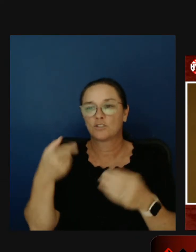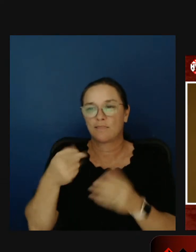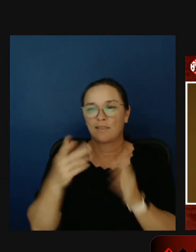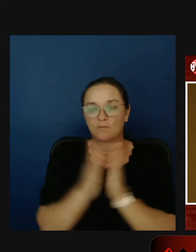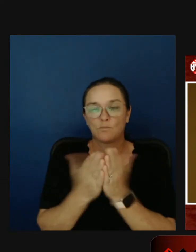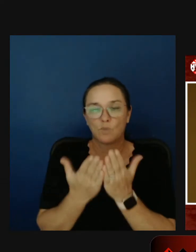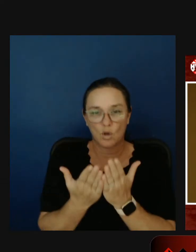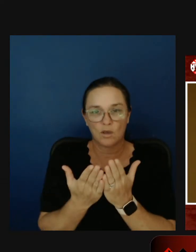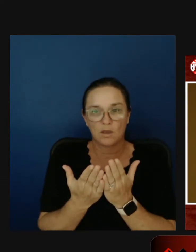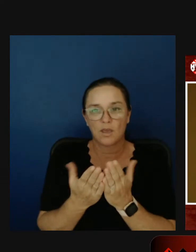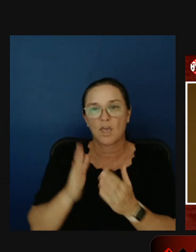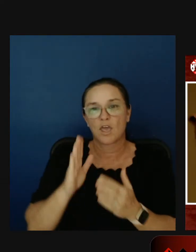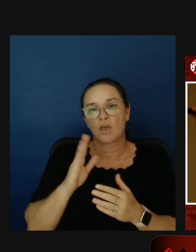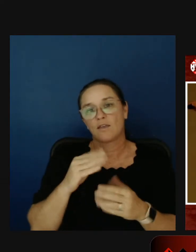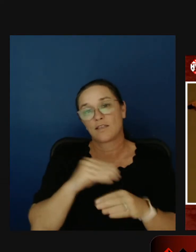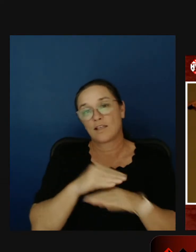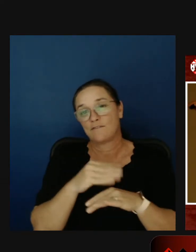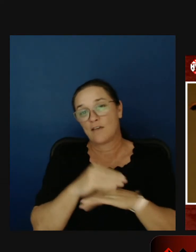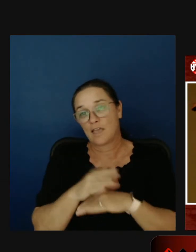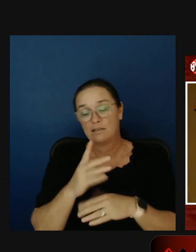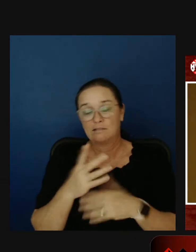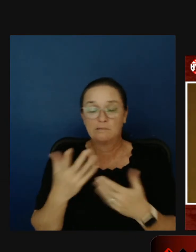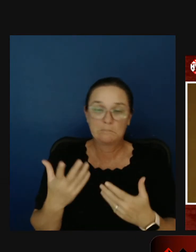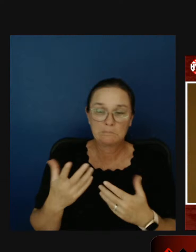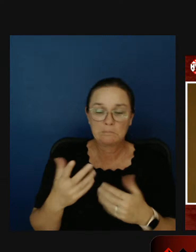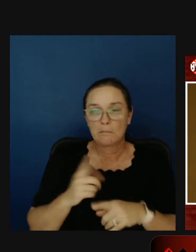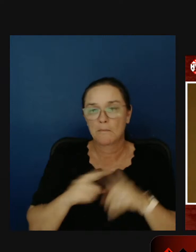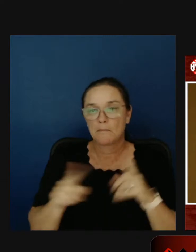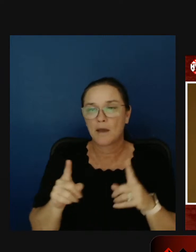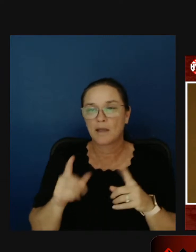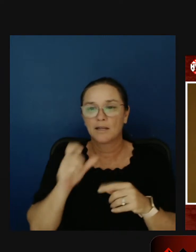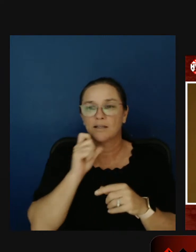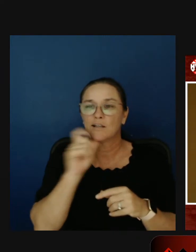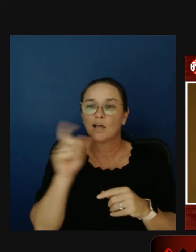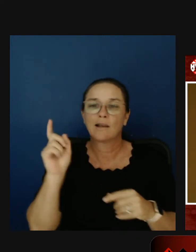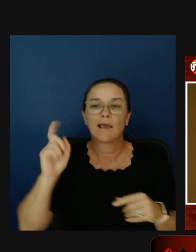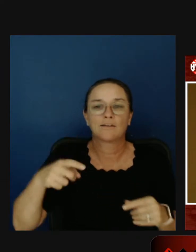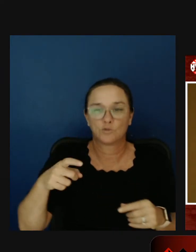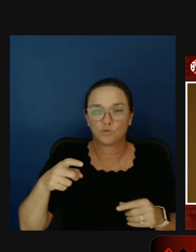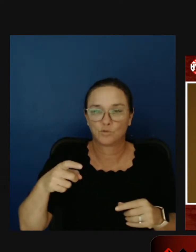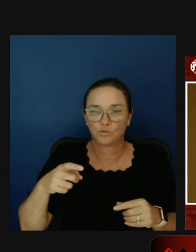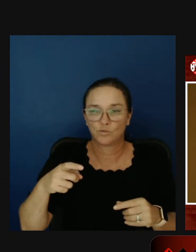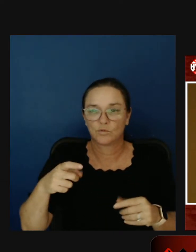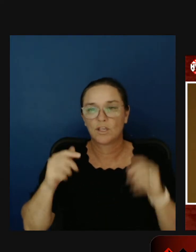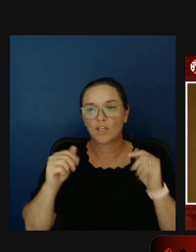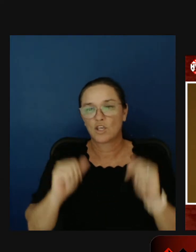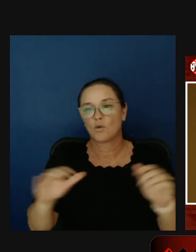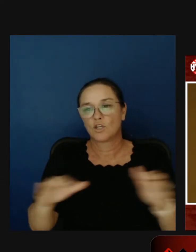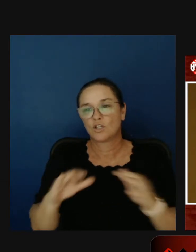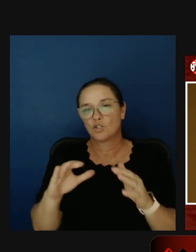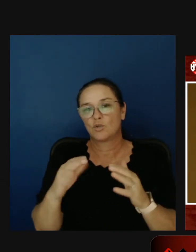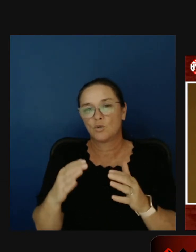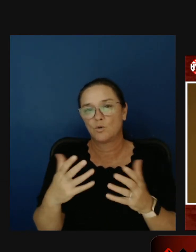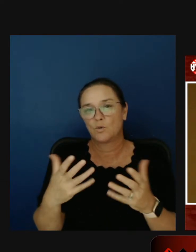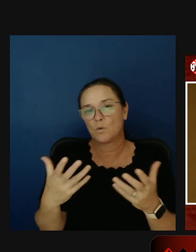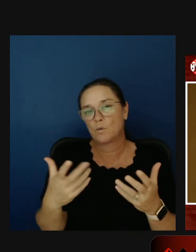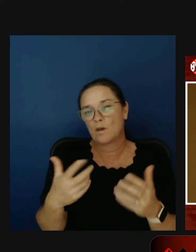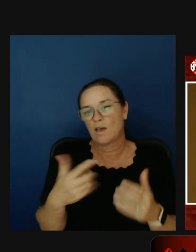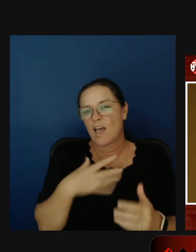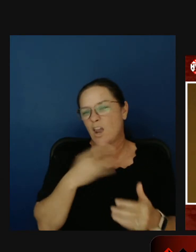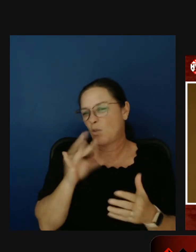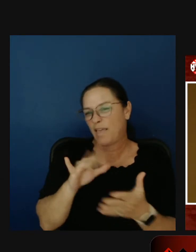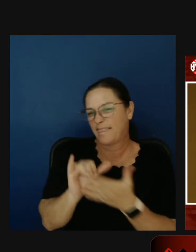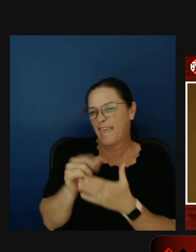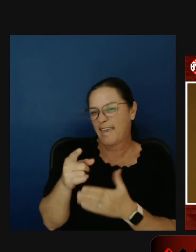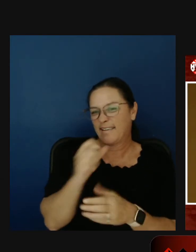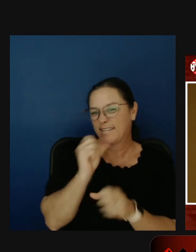you're advised to take, but it's not necessary. You can get away with saying, I don't like that. It doesn't make sense.